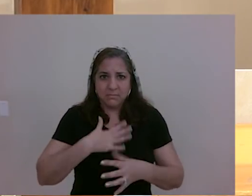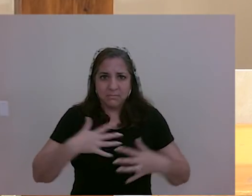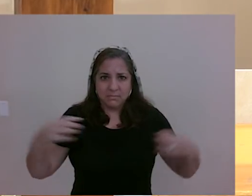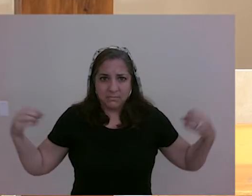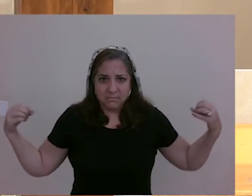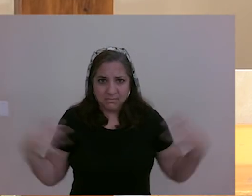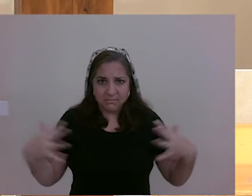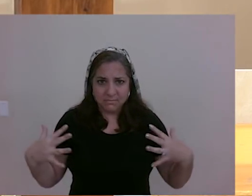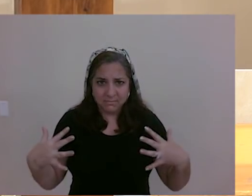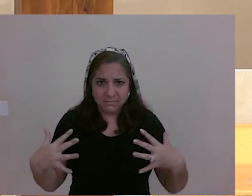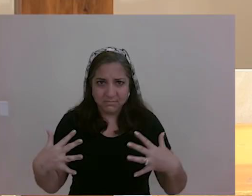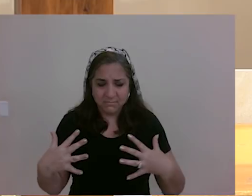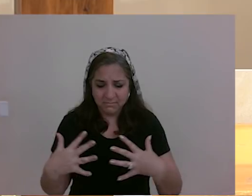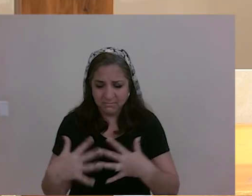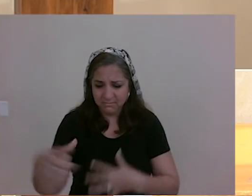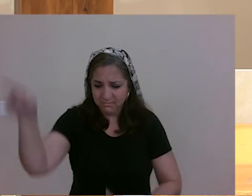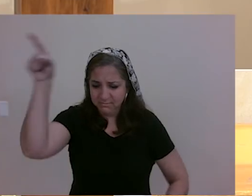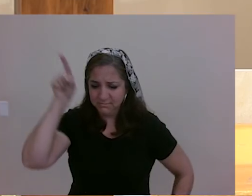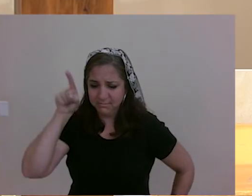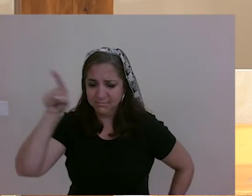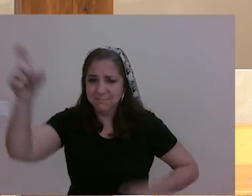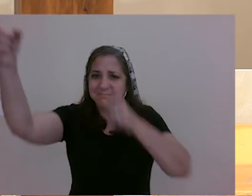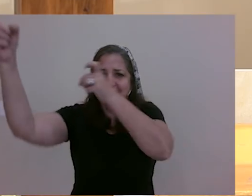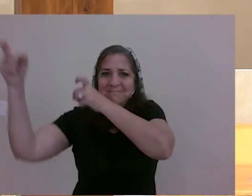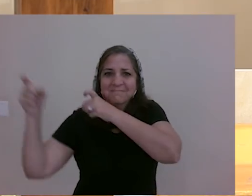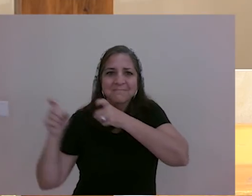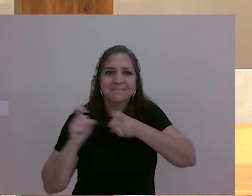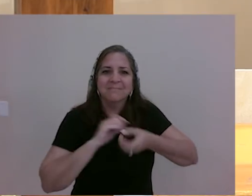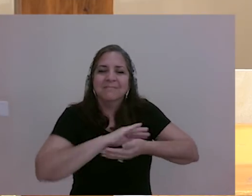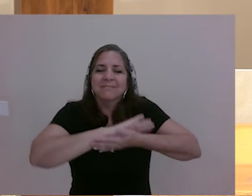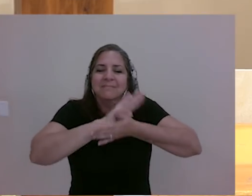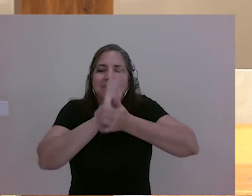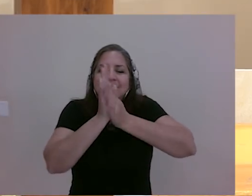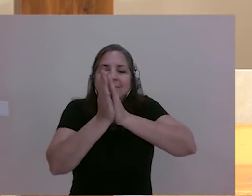And in my fear he offers